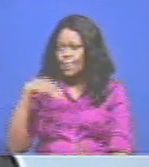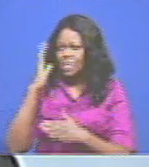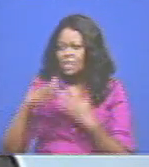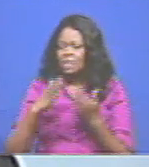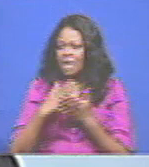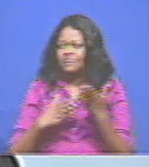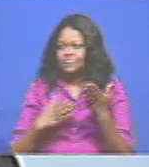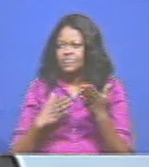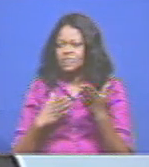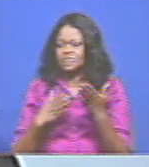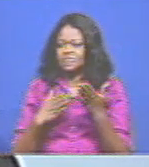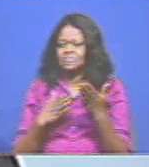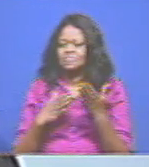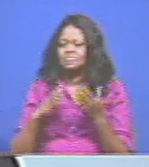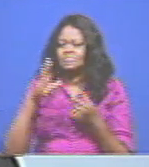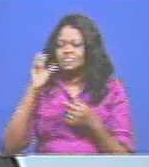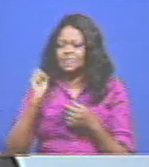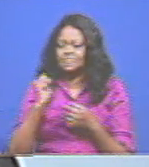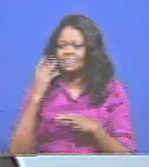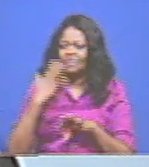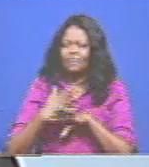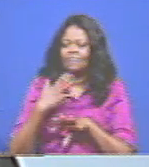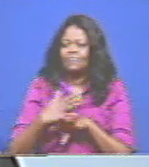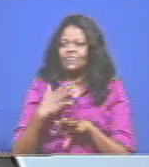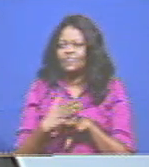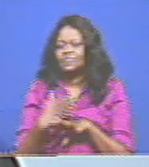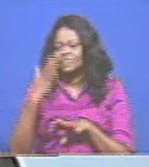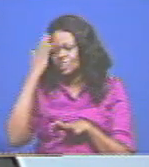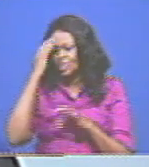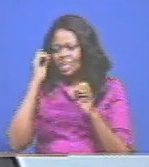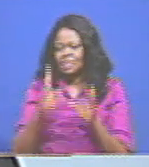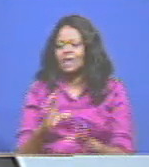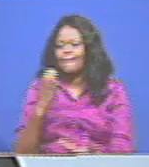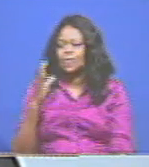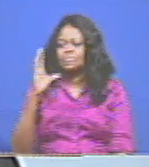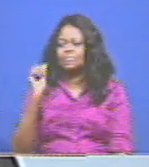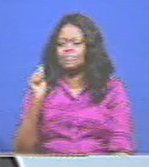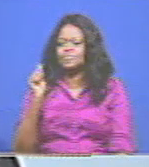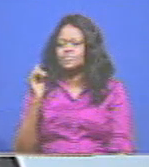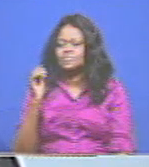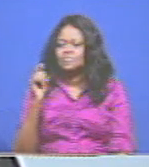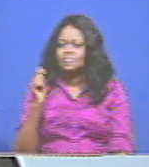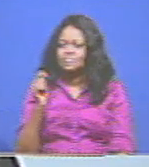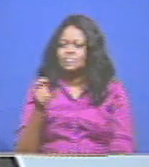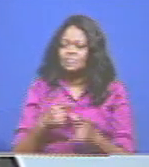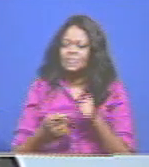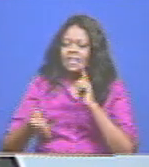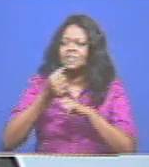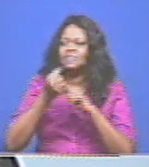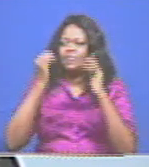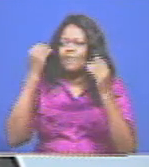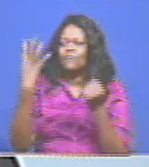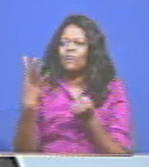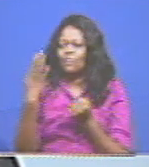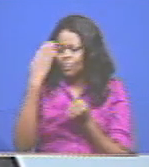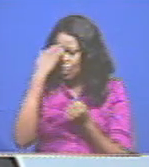are moribund. They don't even know what they are doing in cabinet. Then he will be able to achieve the big four, because the